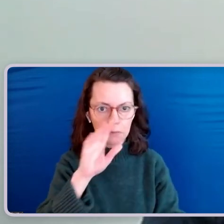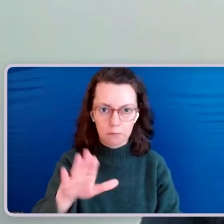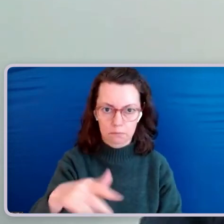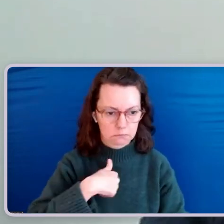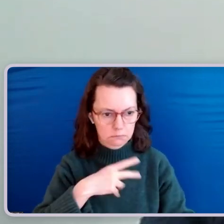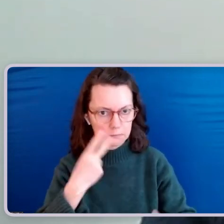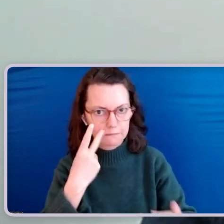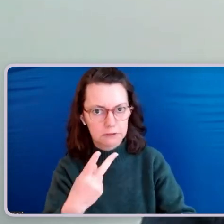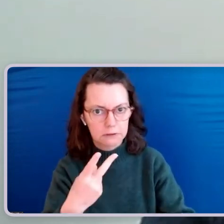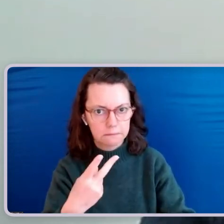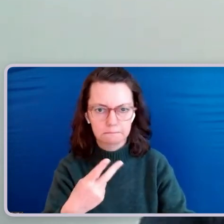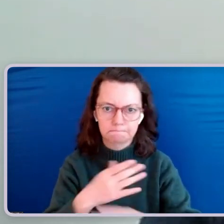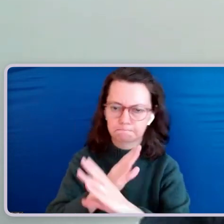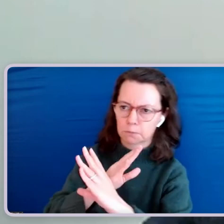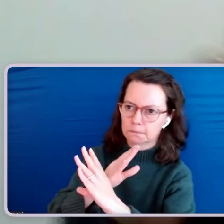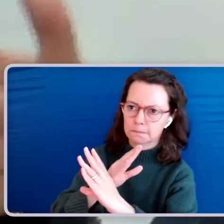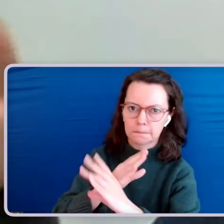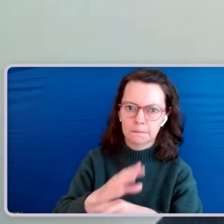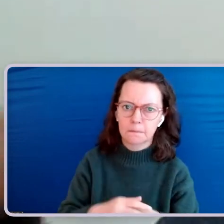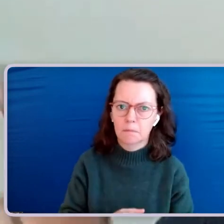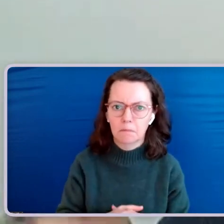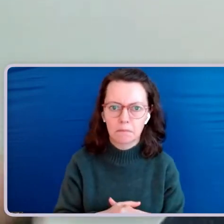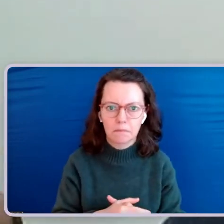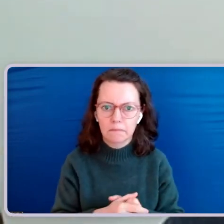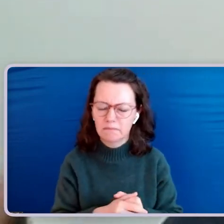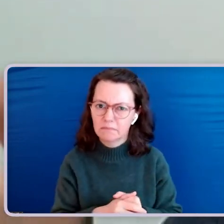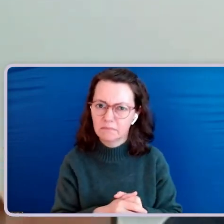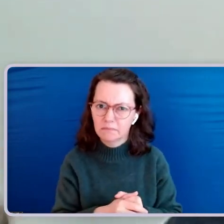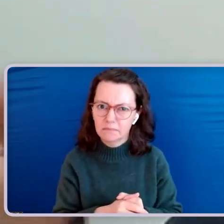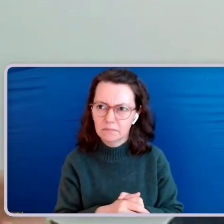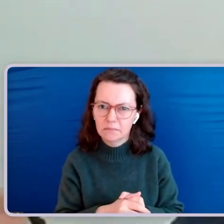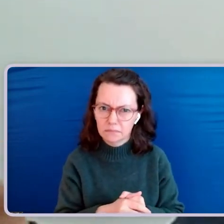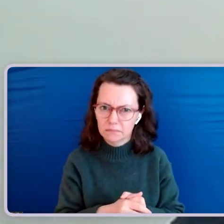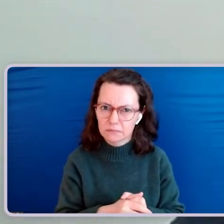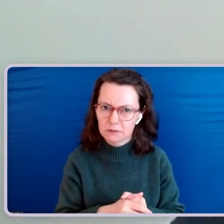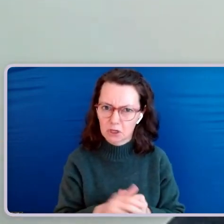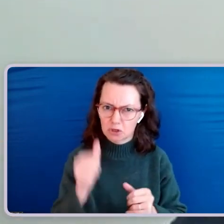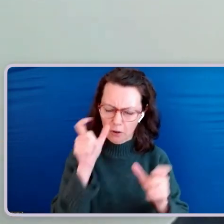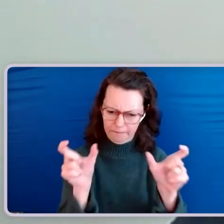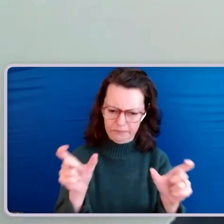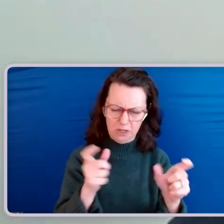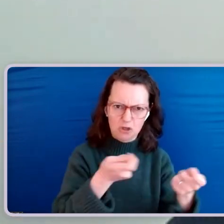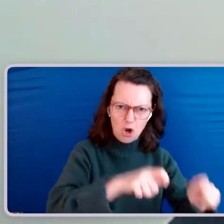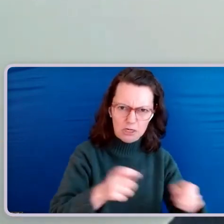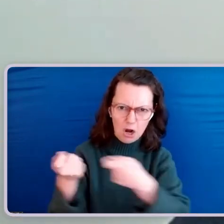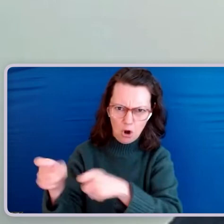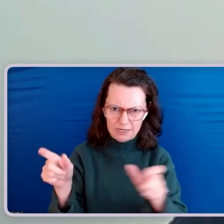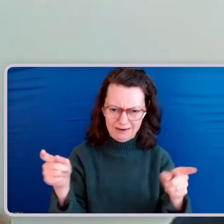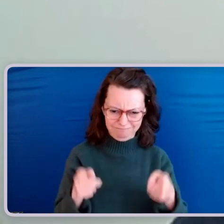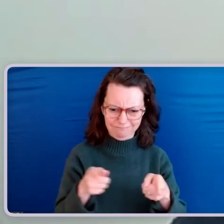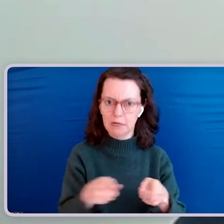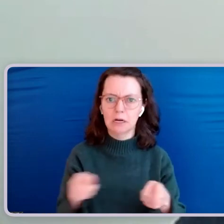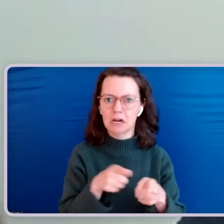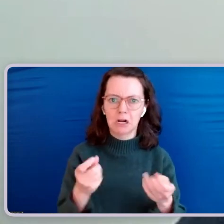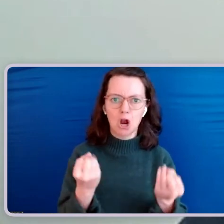family, even after the gap between the two big lockdowns. The